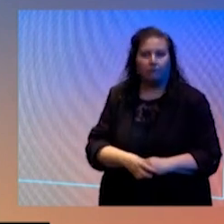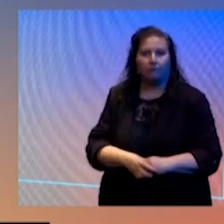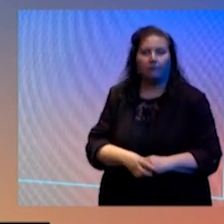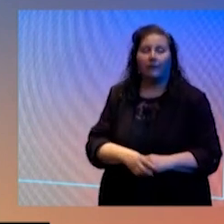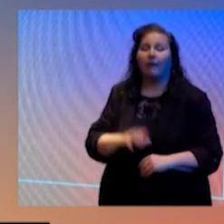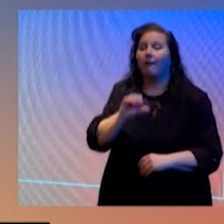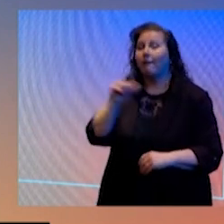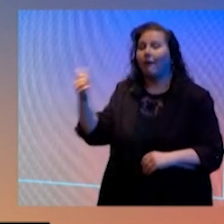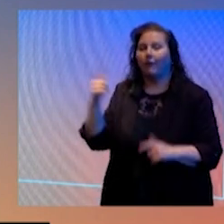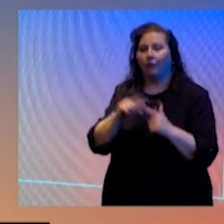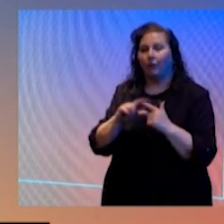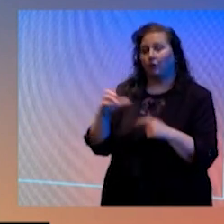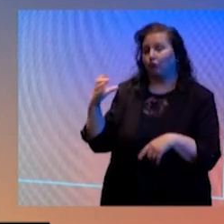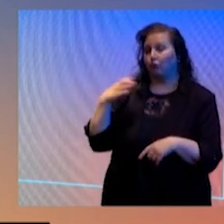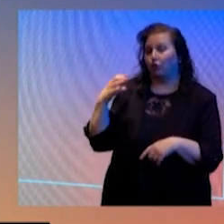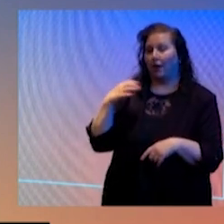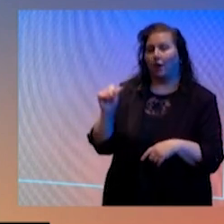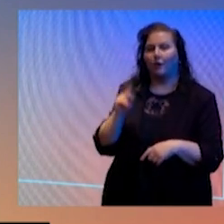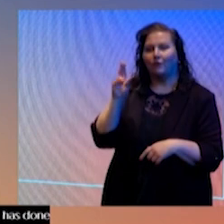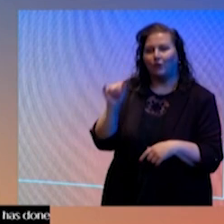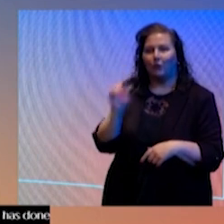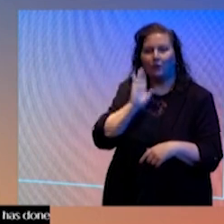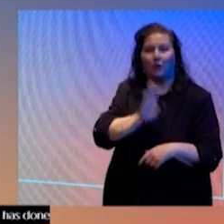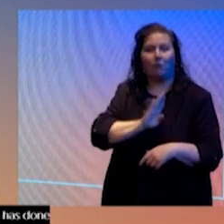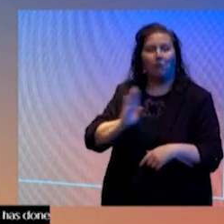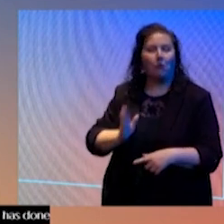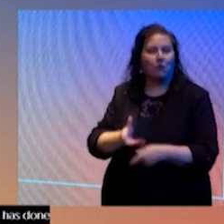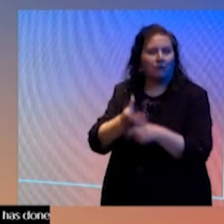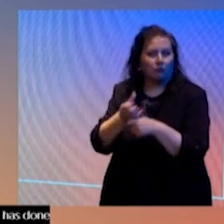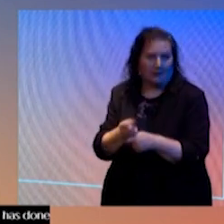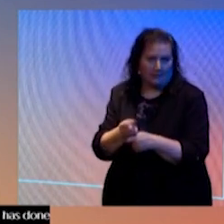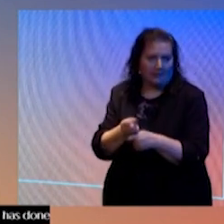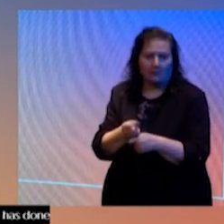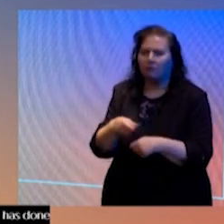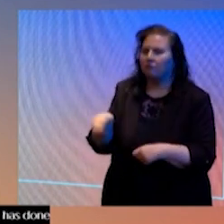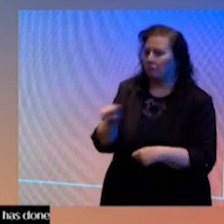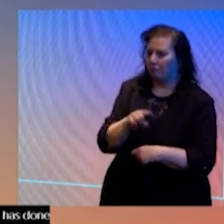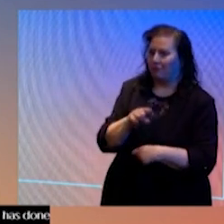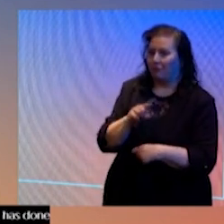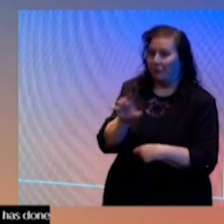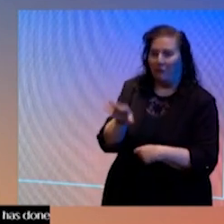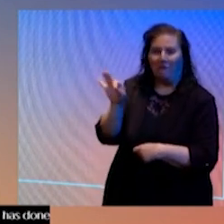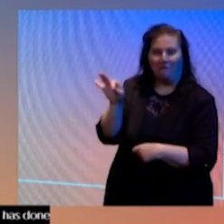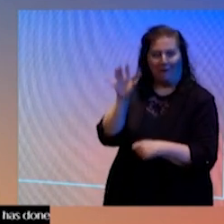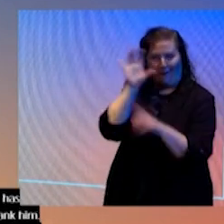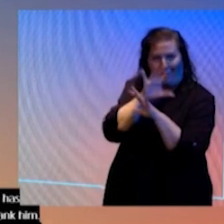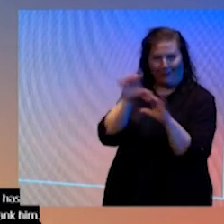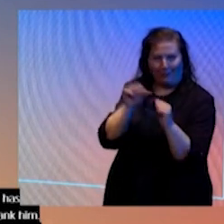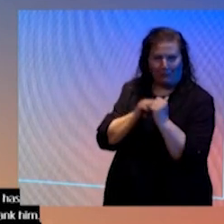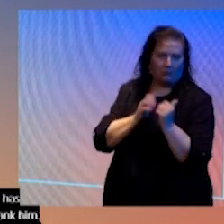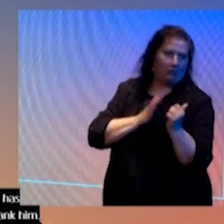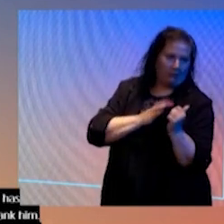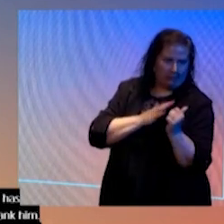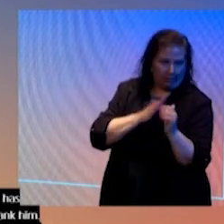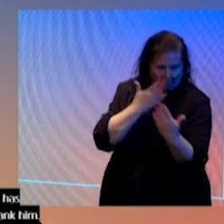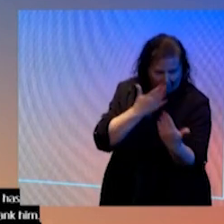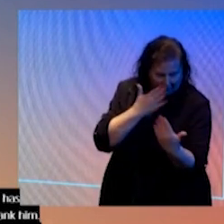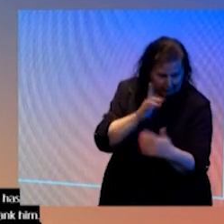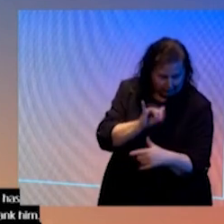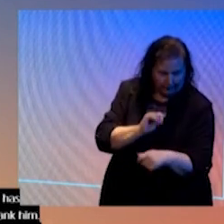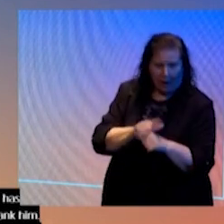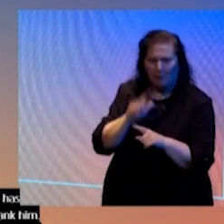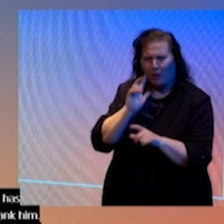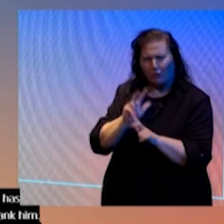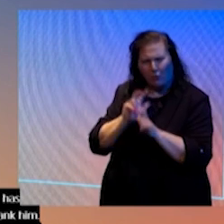Tisch, the chairwoman of the SUNY trustees, for first of all helping us find this extraordinary individual, but the years of work that you have